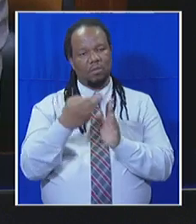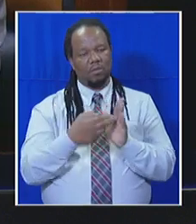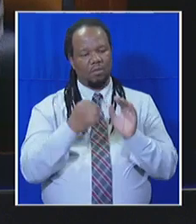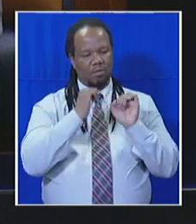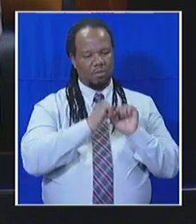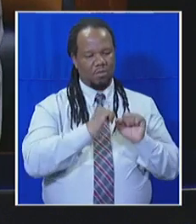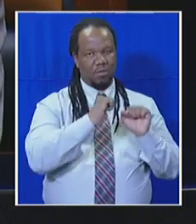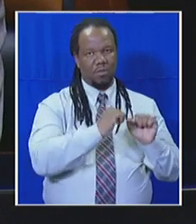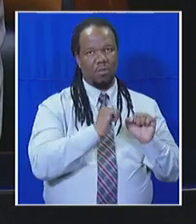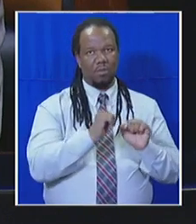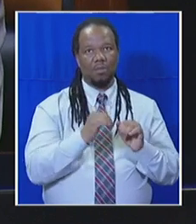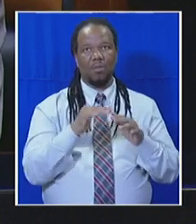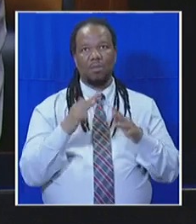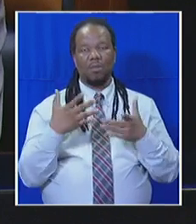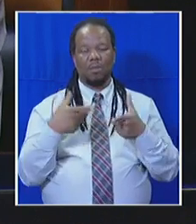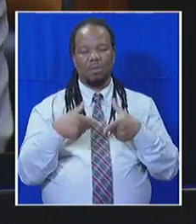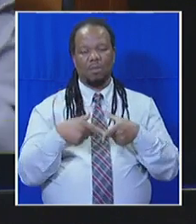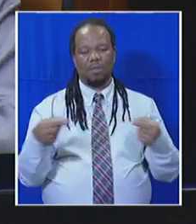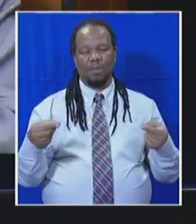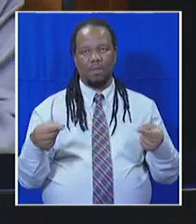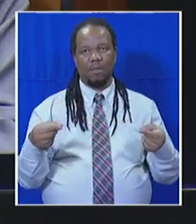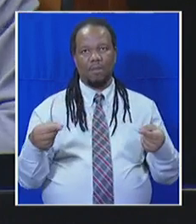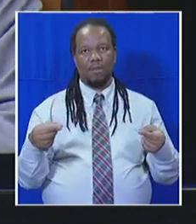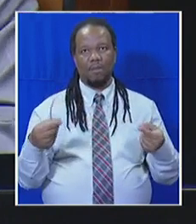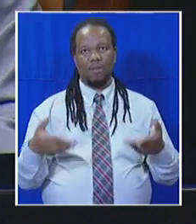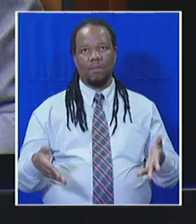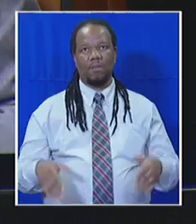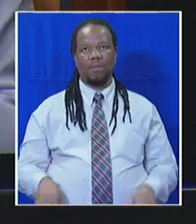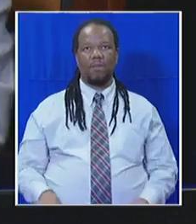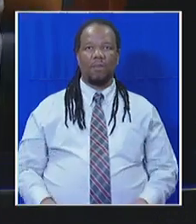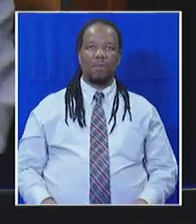report is therefore agreed to, and that concludes the business for the day. The House is adjourned.